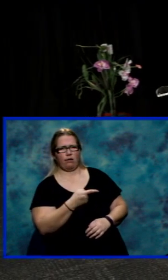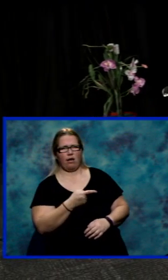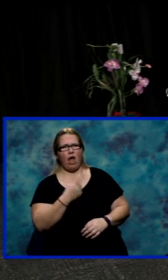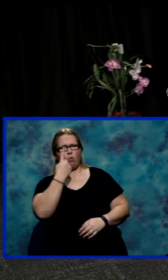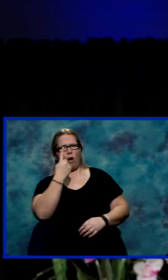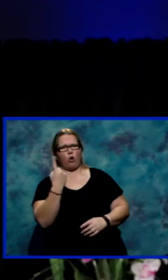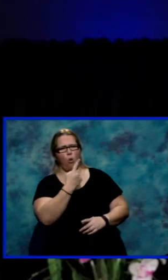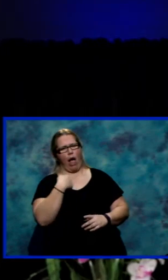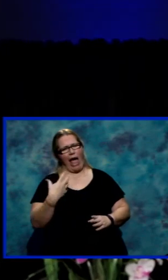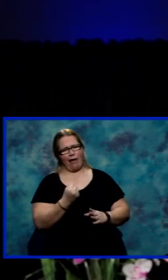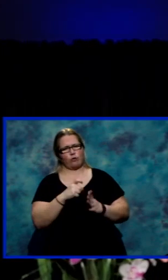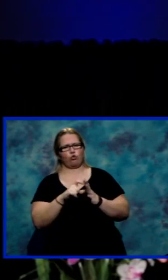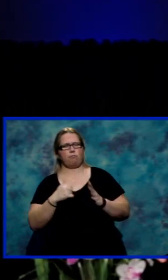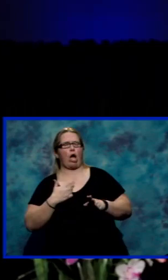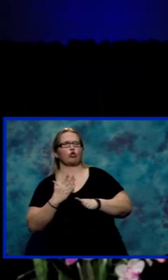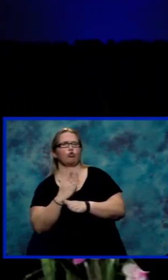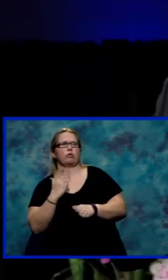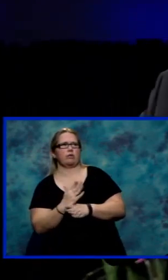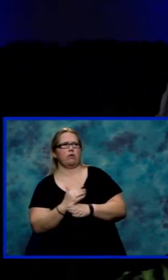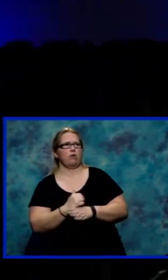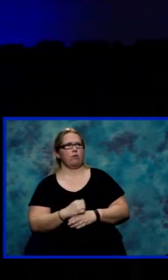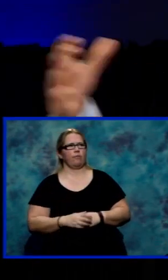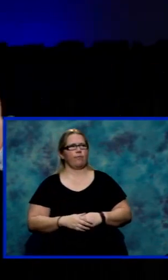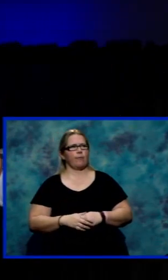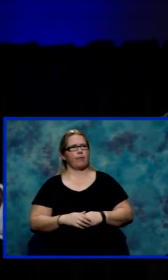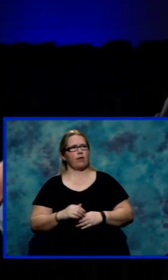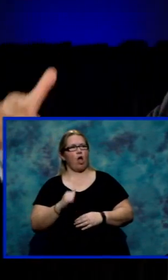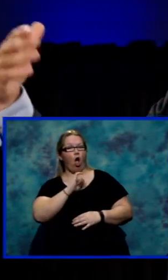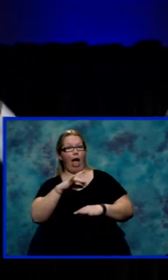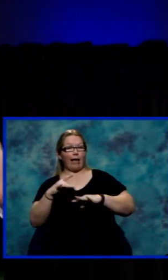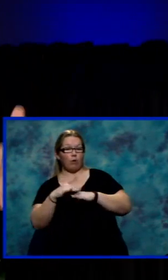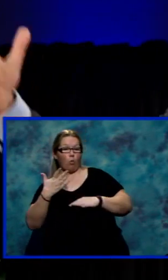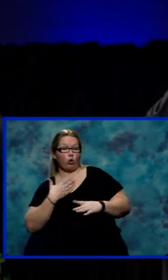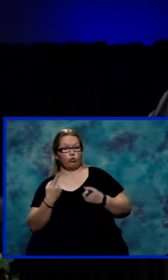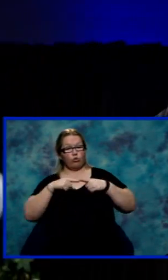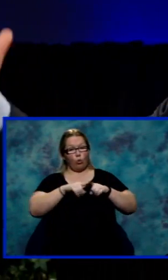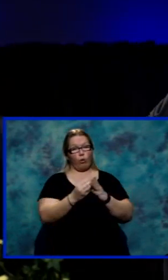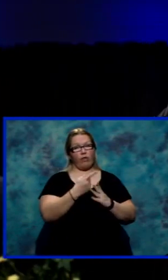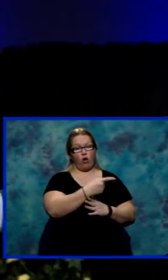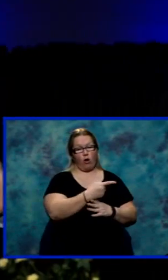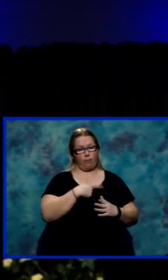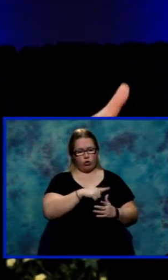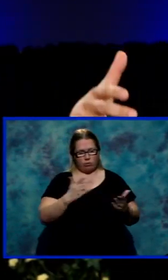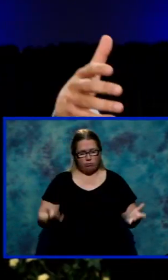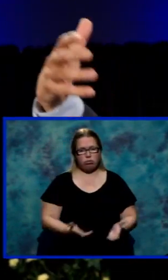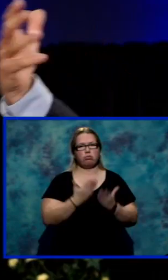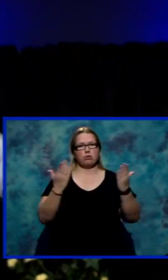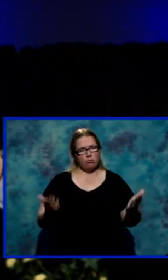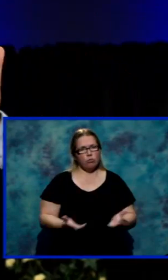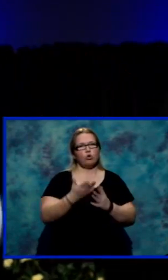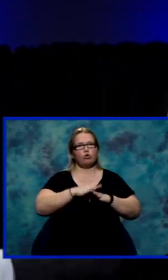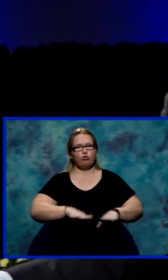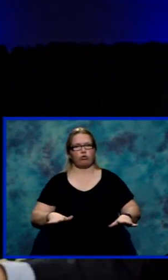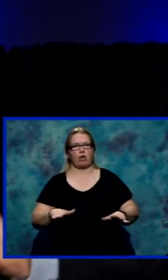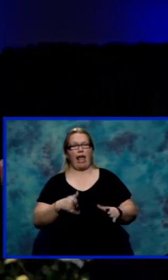to do my duty with. Her husband would have been intimate with her because at least she was producing children and she was producing